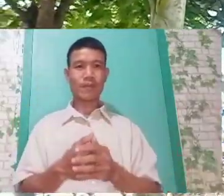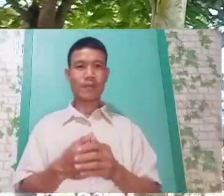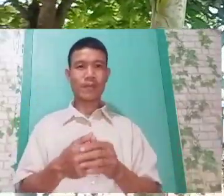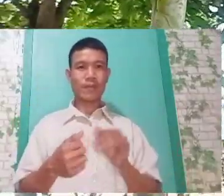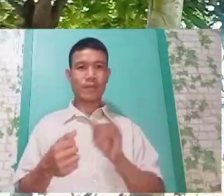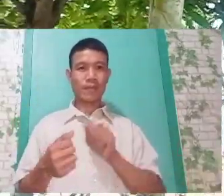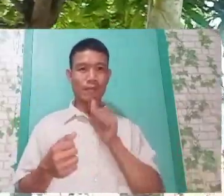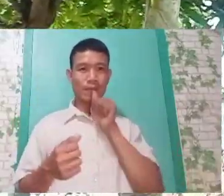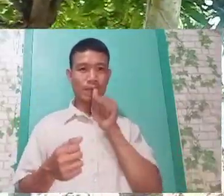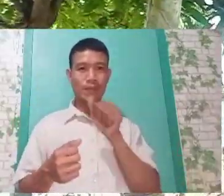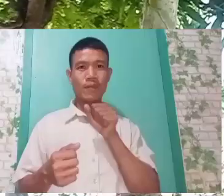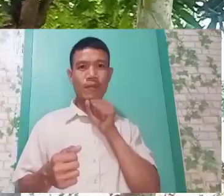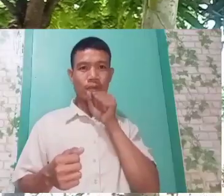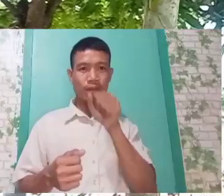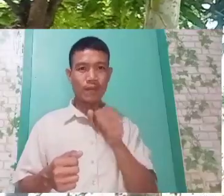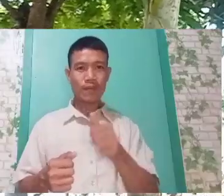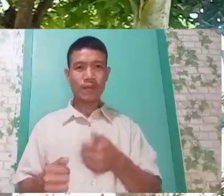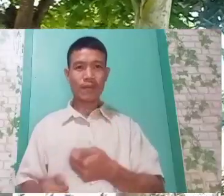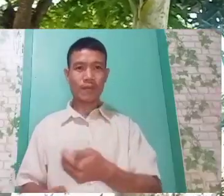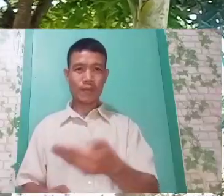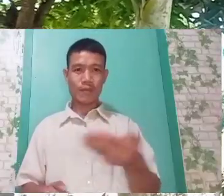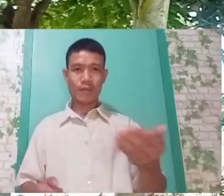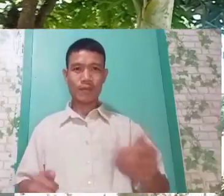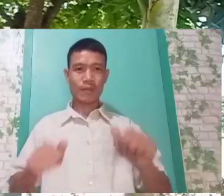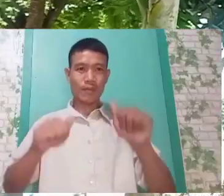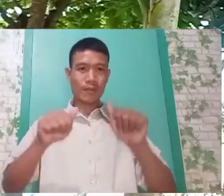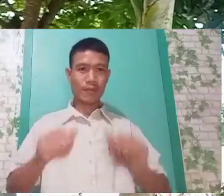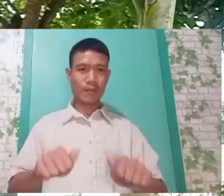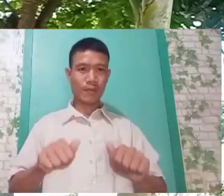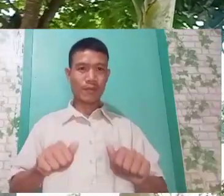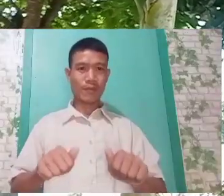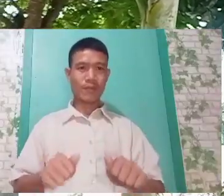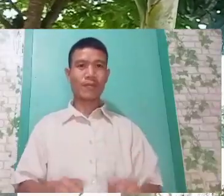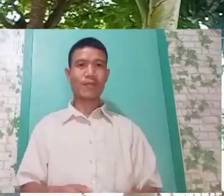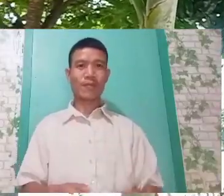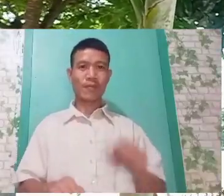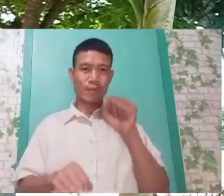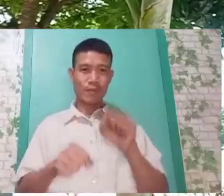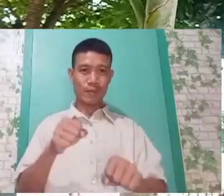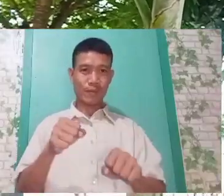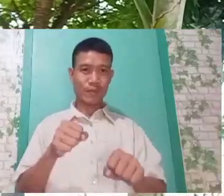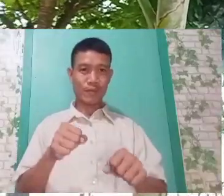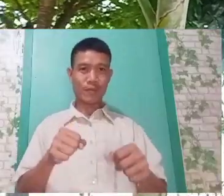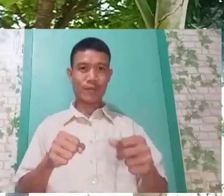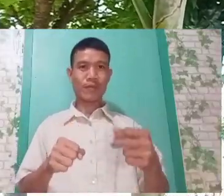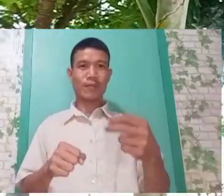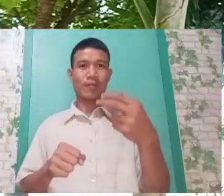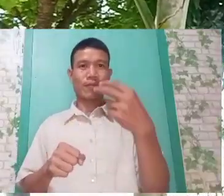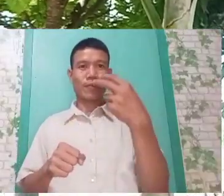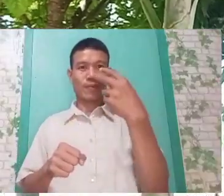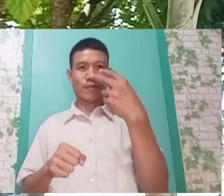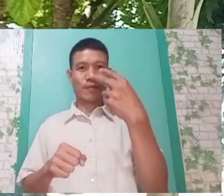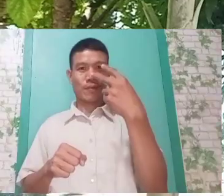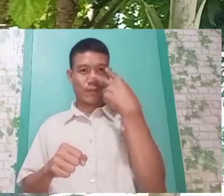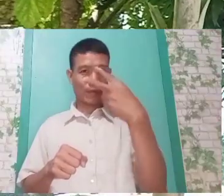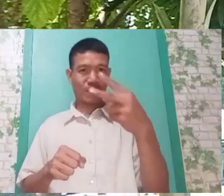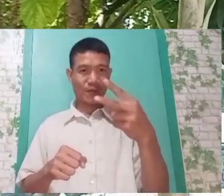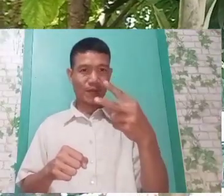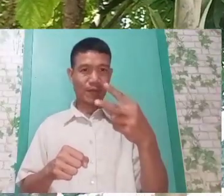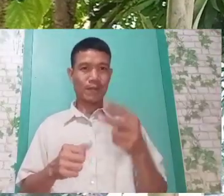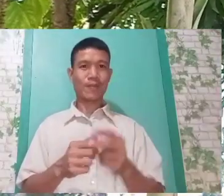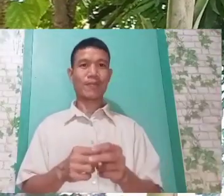yourself. If I can, I am sure that you can too. So watch out